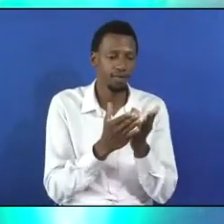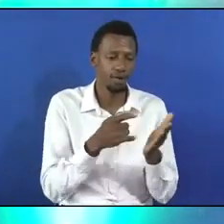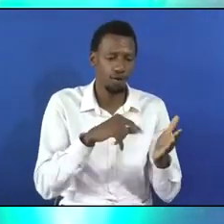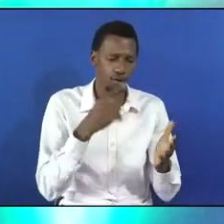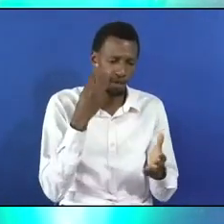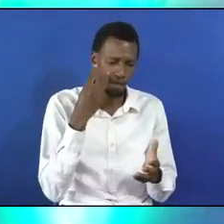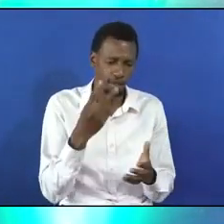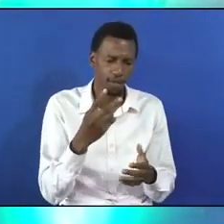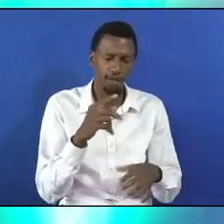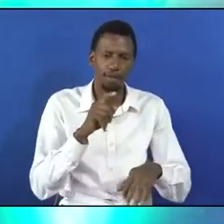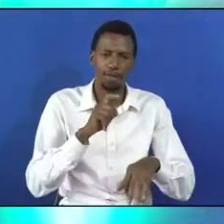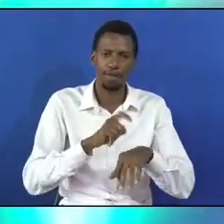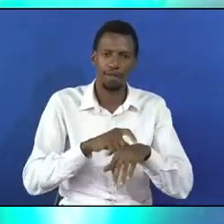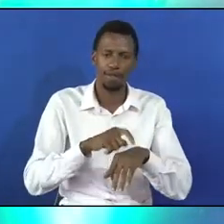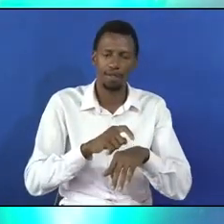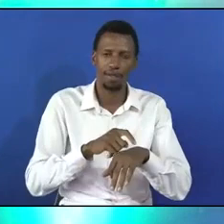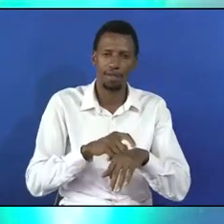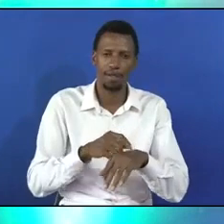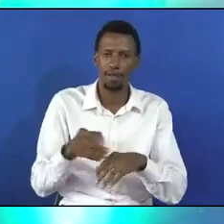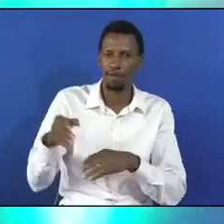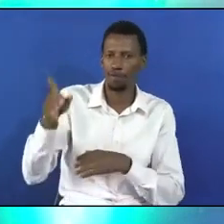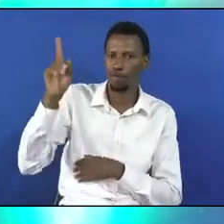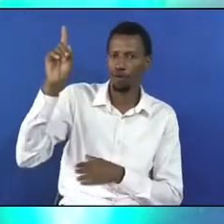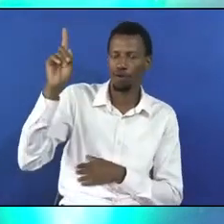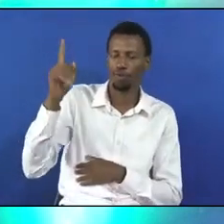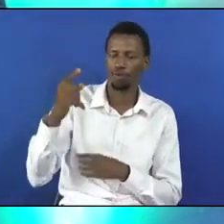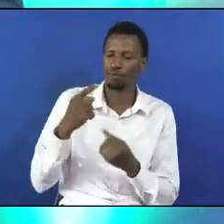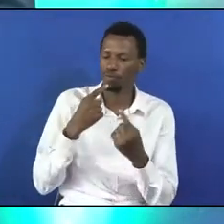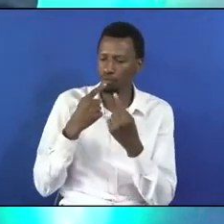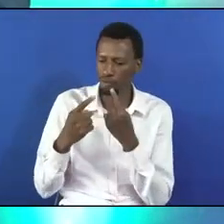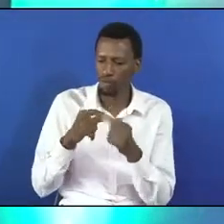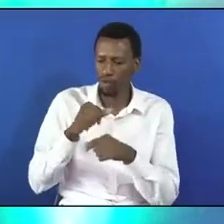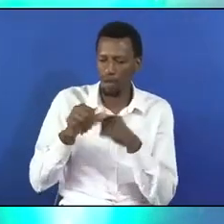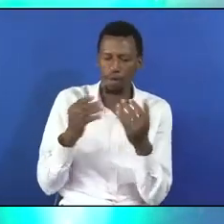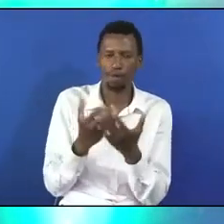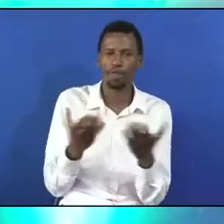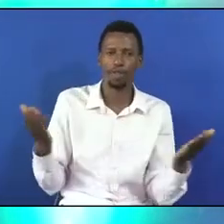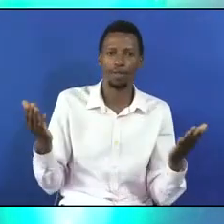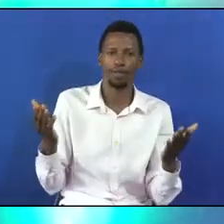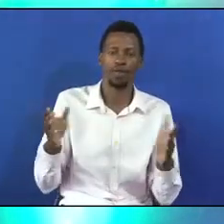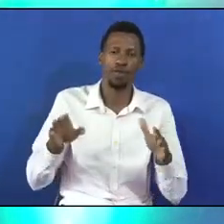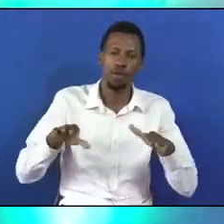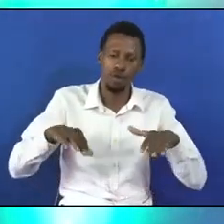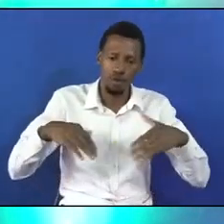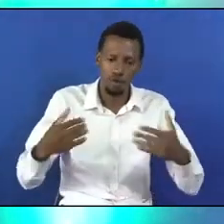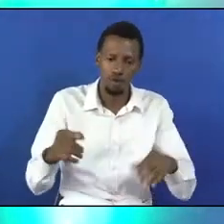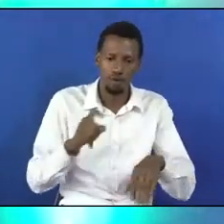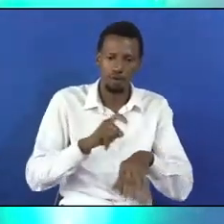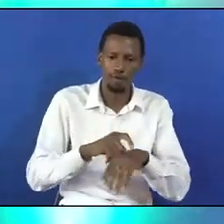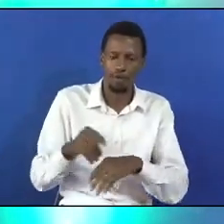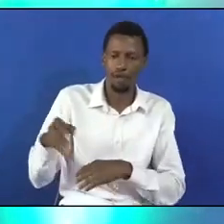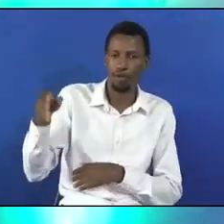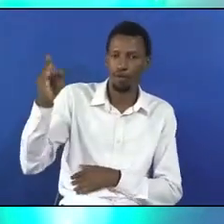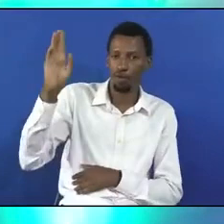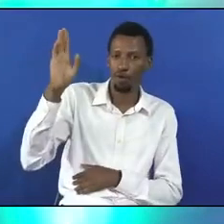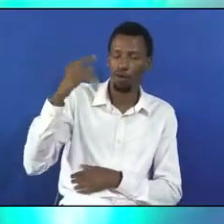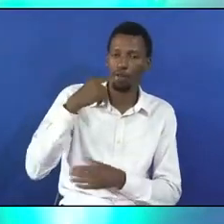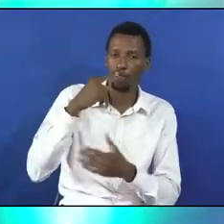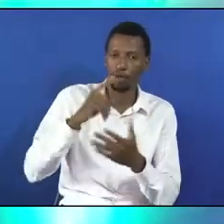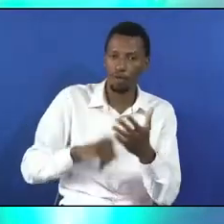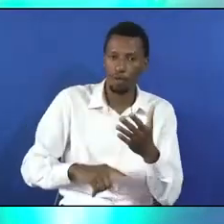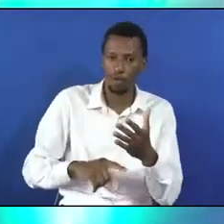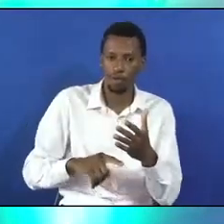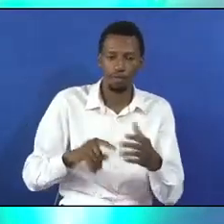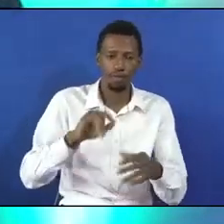when he mentioned something, or when he said that Job was